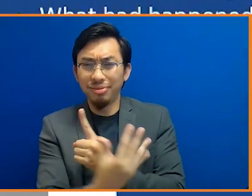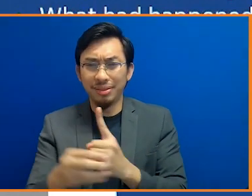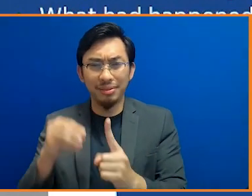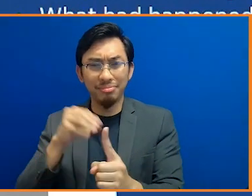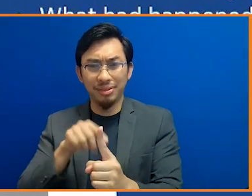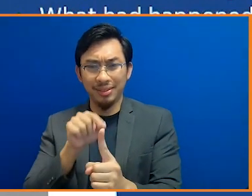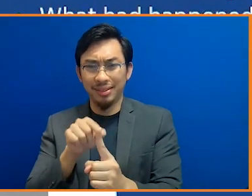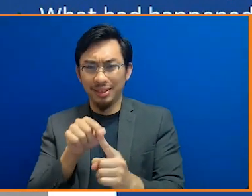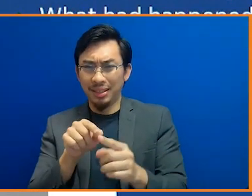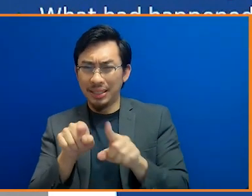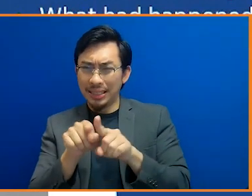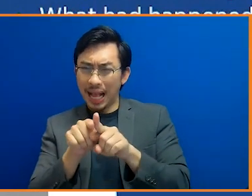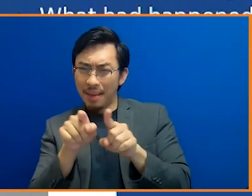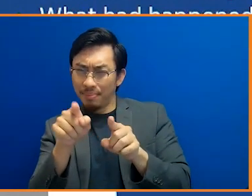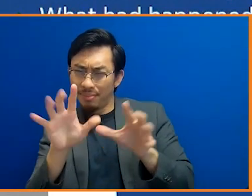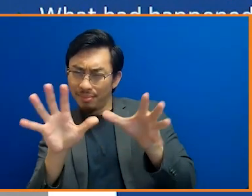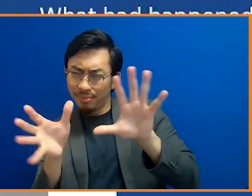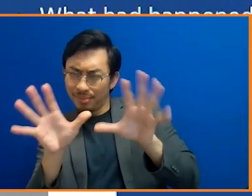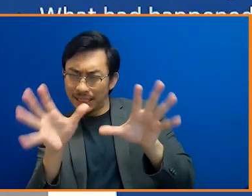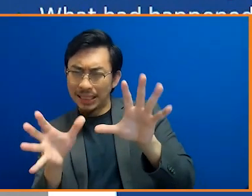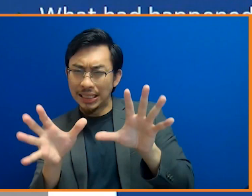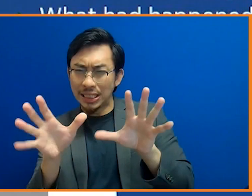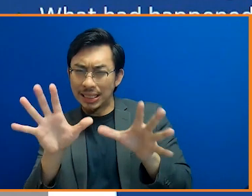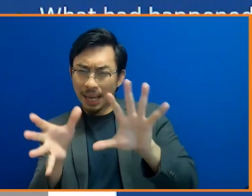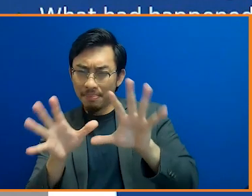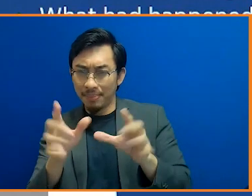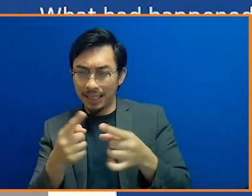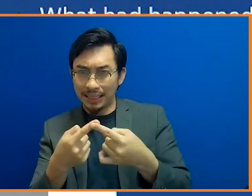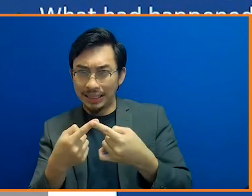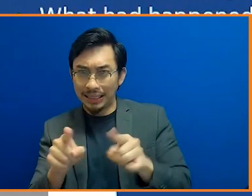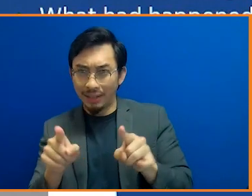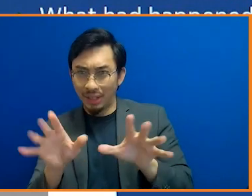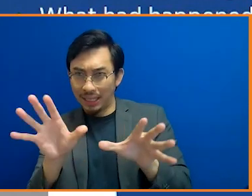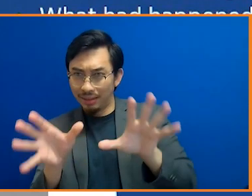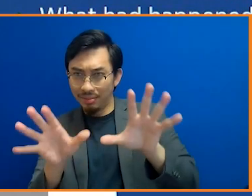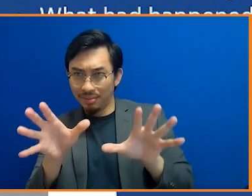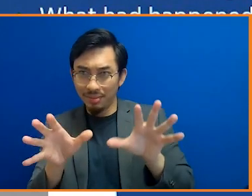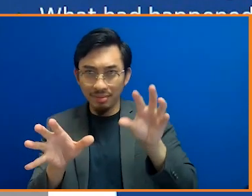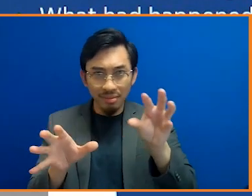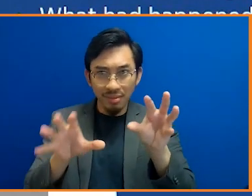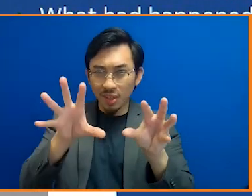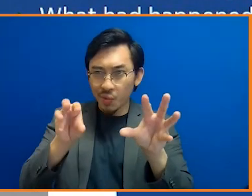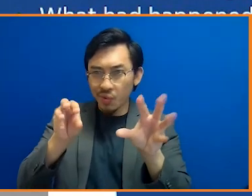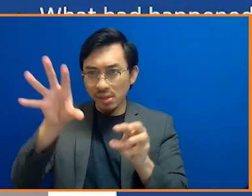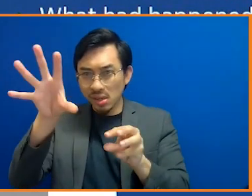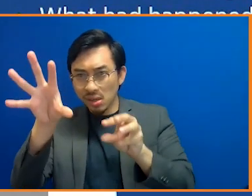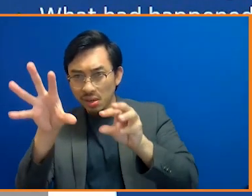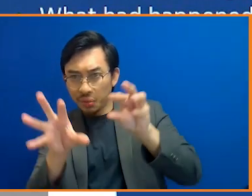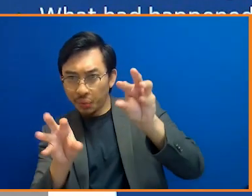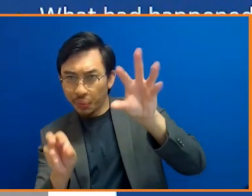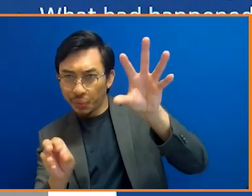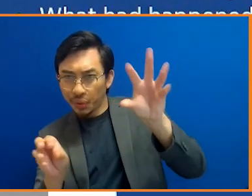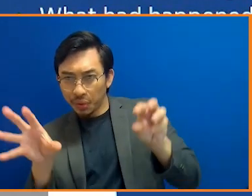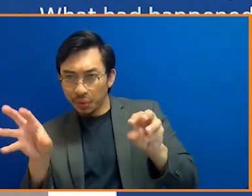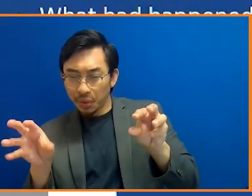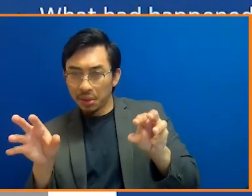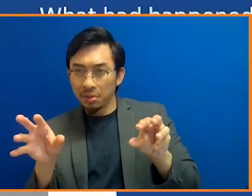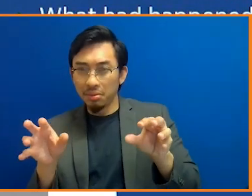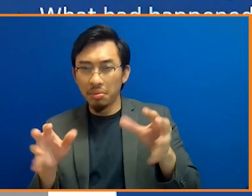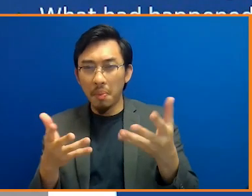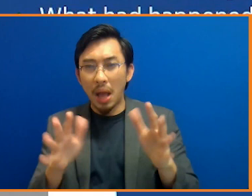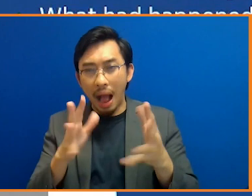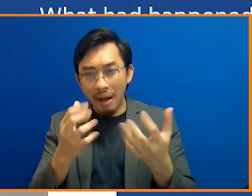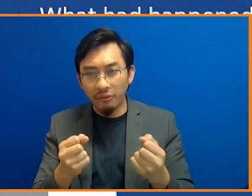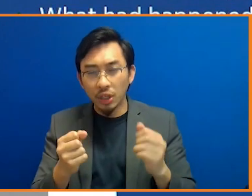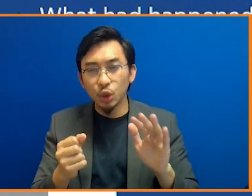factors, because the shape of the coastline is different from one side to another. Another one is the